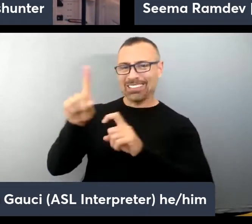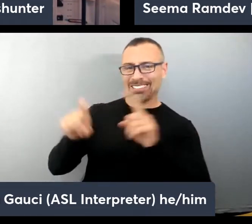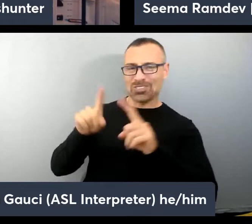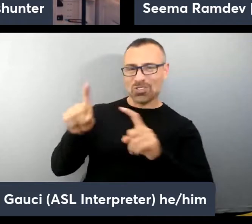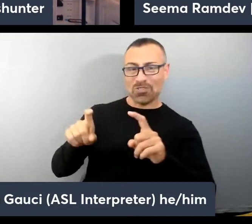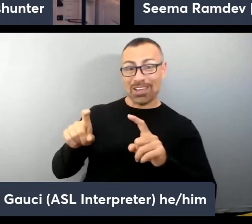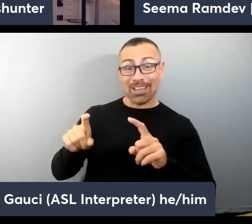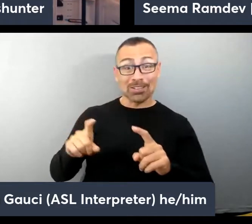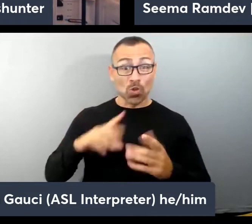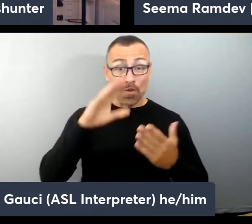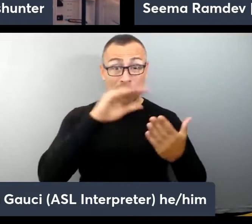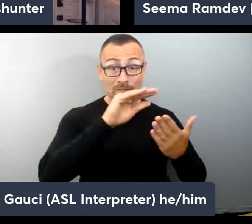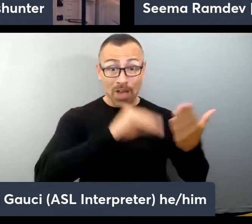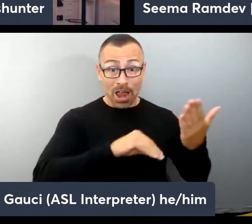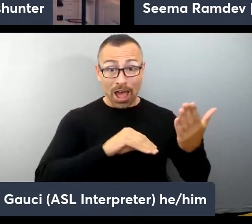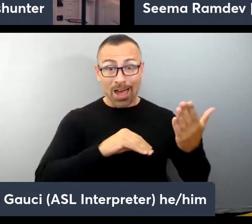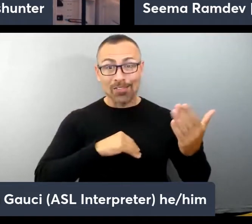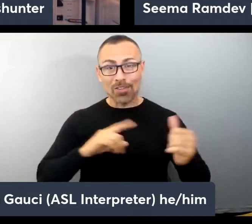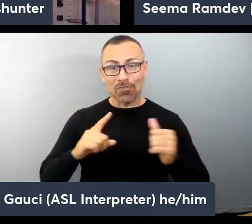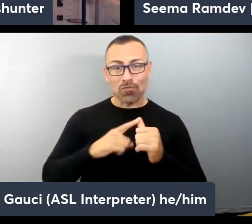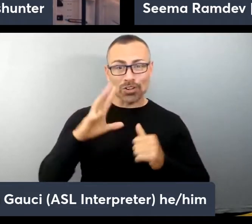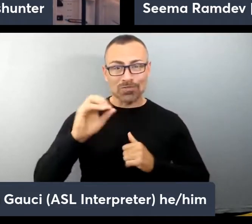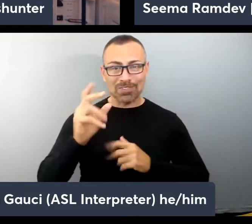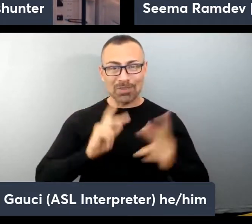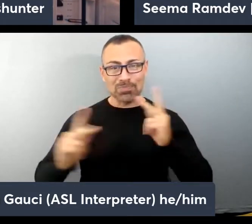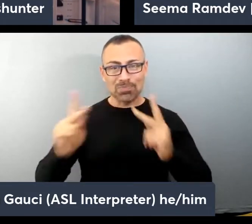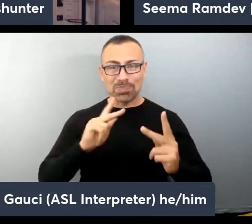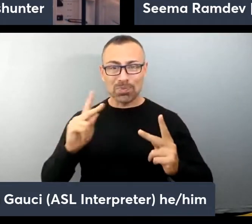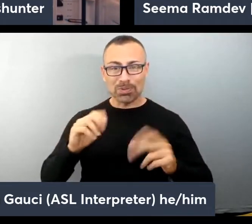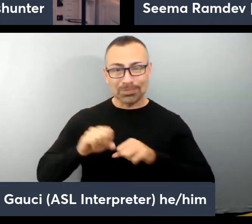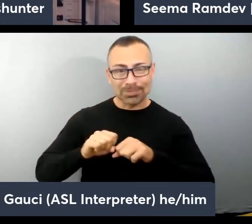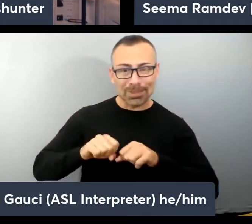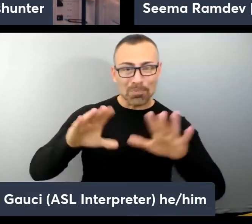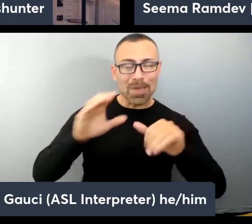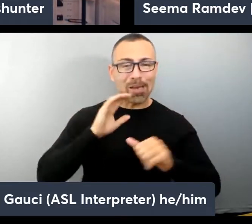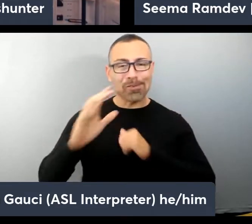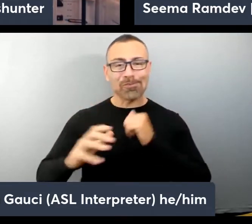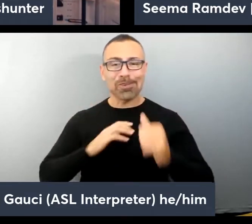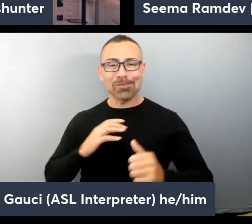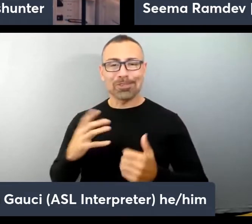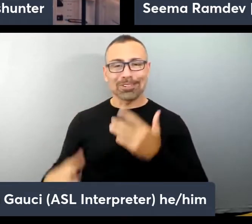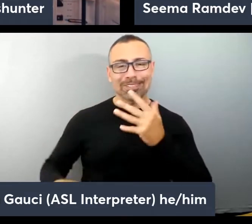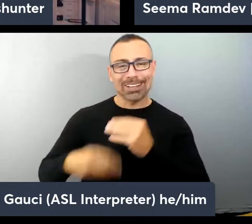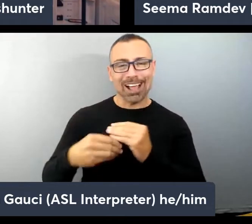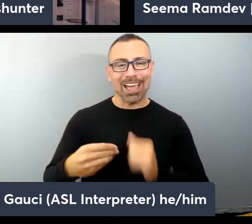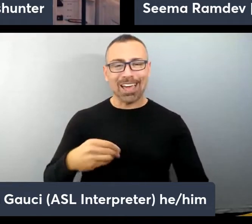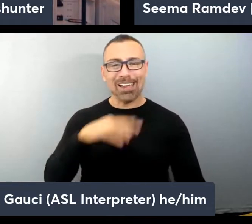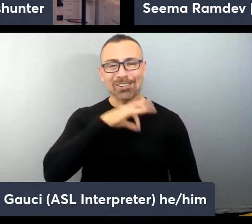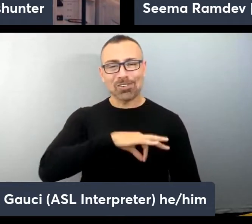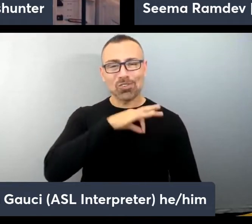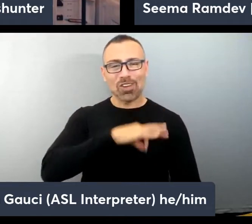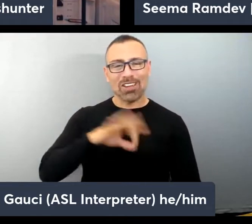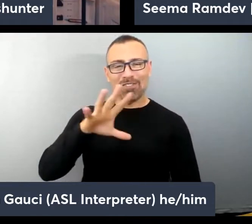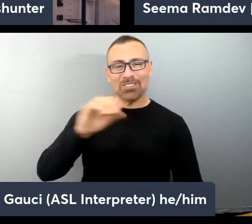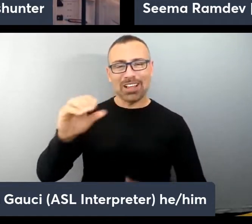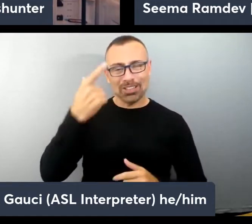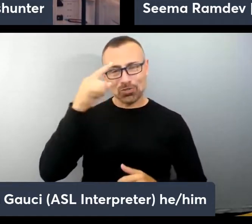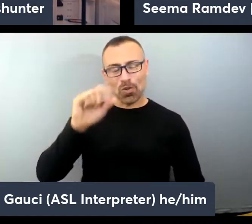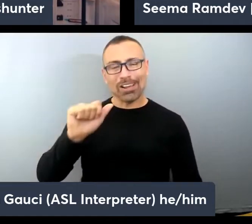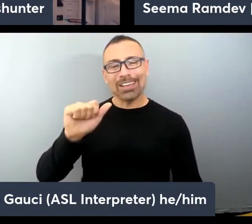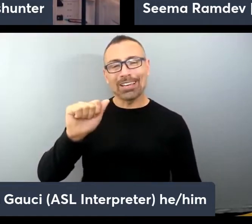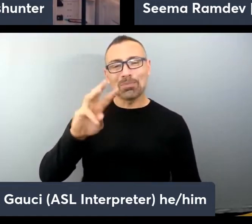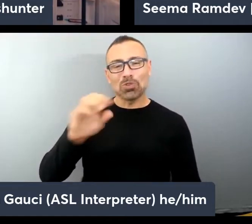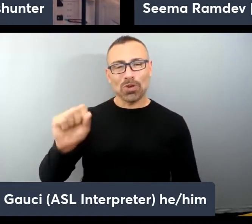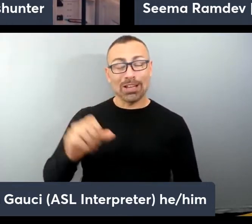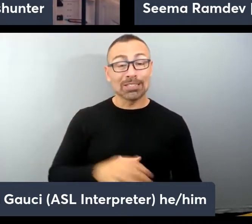$10 AWS credit. So we'll drop that link in the chat for each of you while Frank is leaving and coming right back to hopefully fix those audio